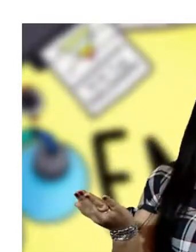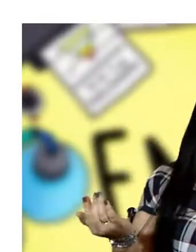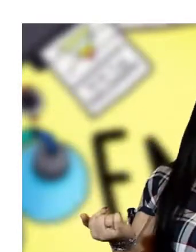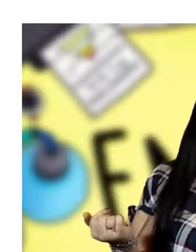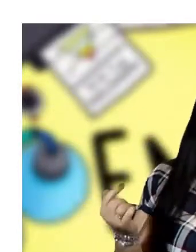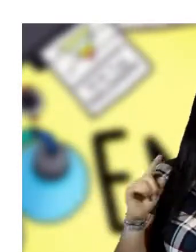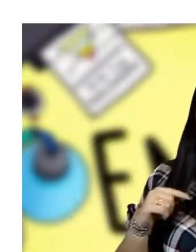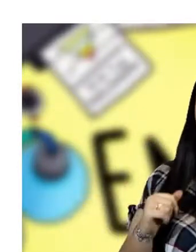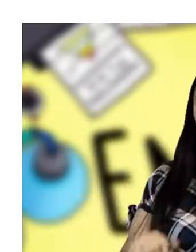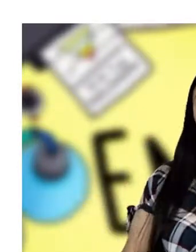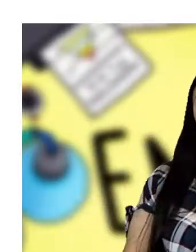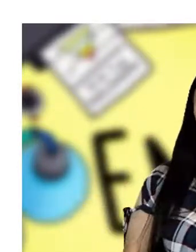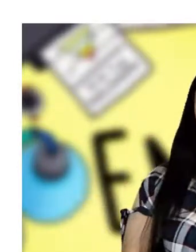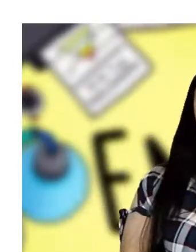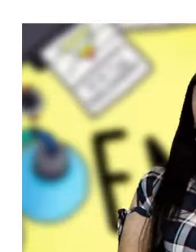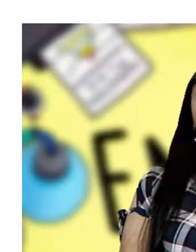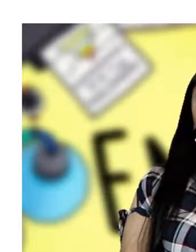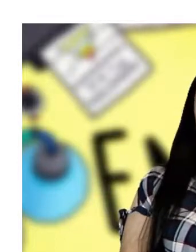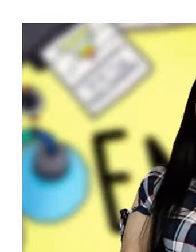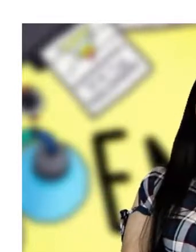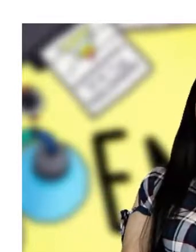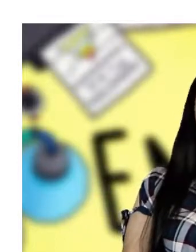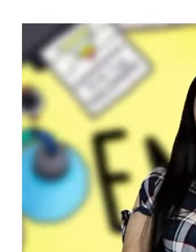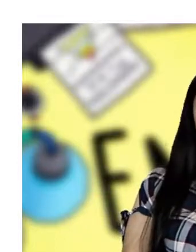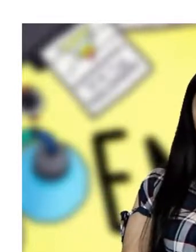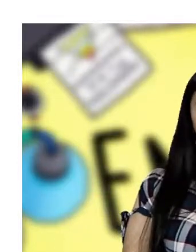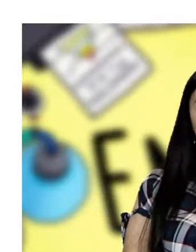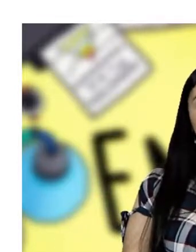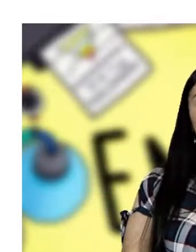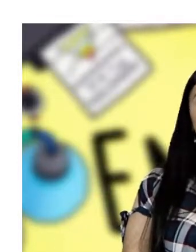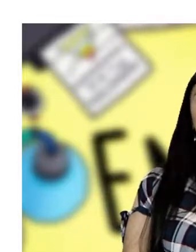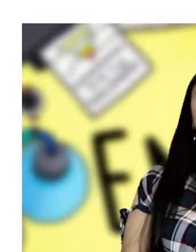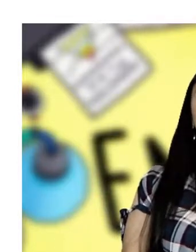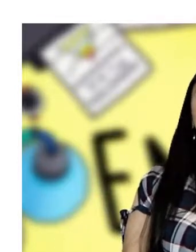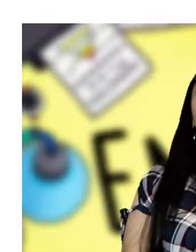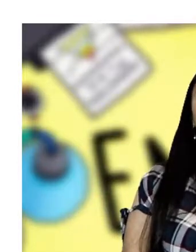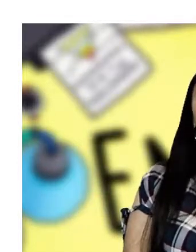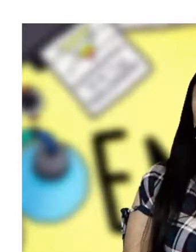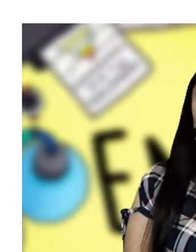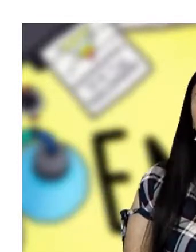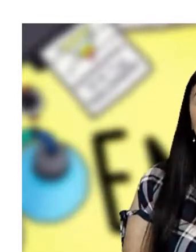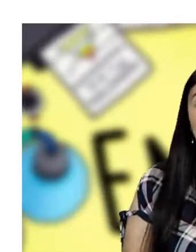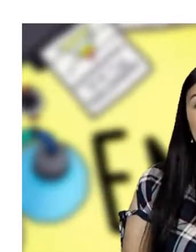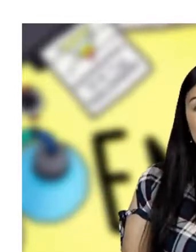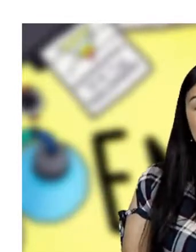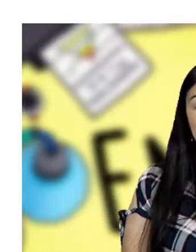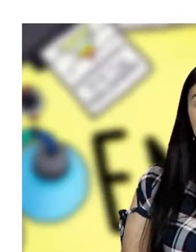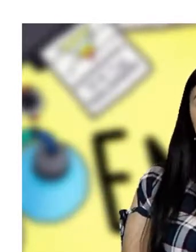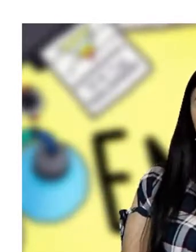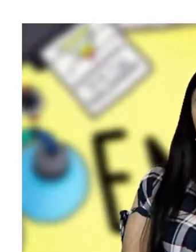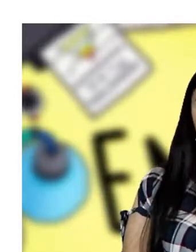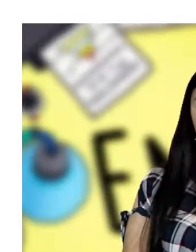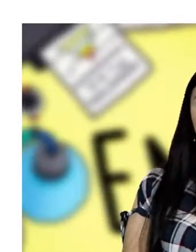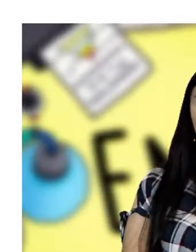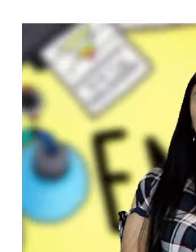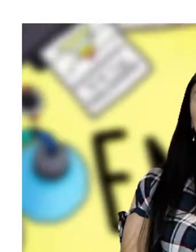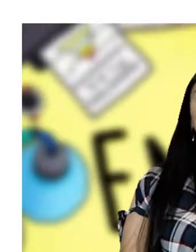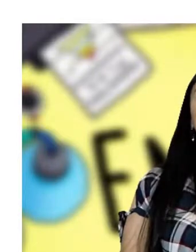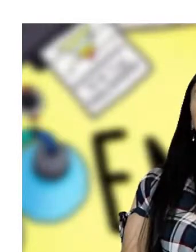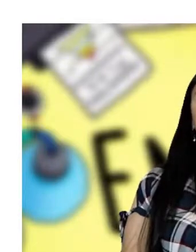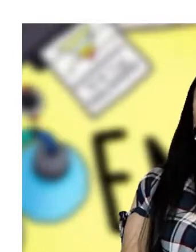otra es tío. Mucho ojo con eso, chicos. That is the second aspect that I want to highlight,